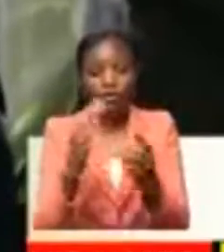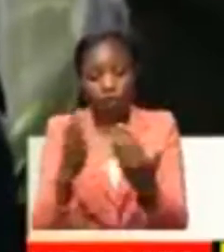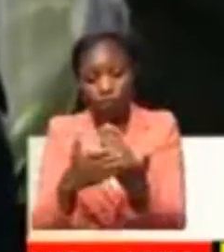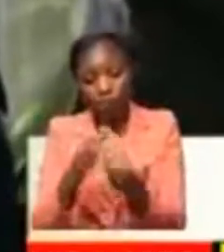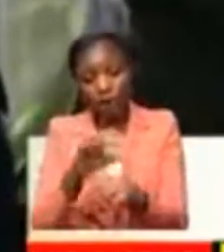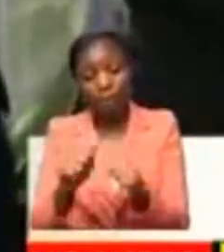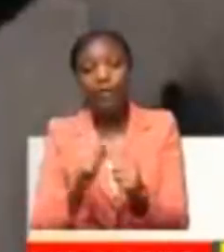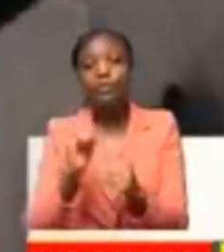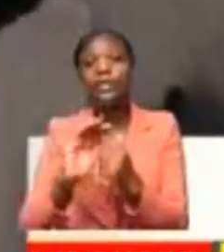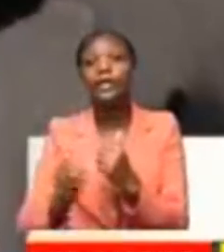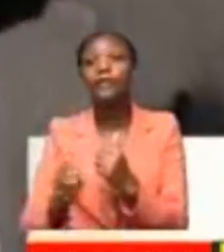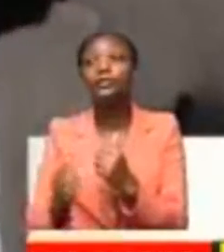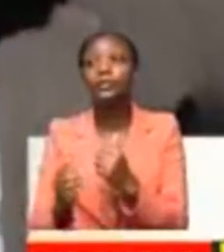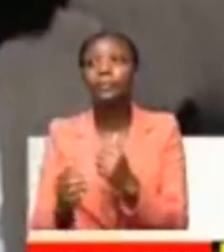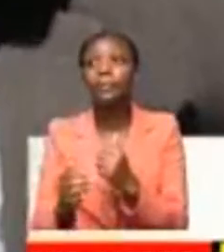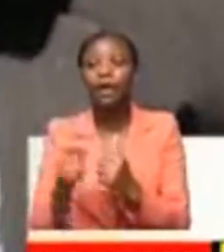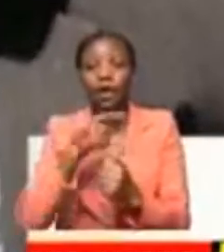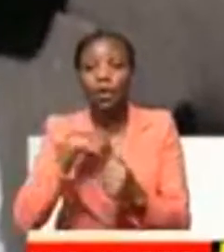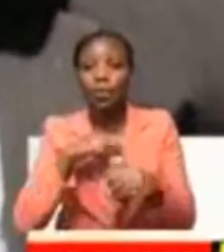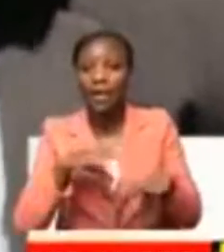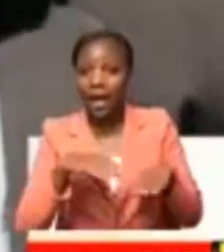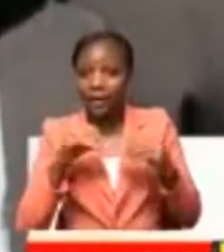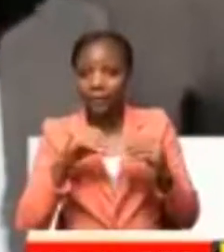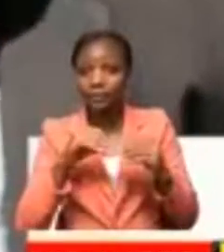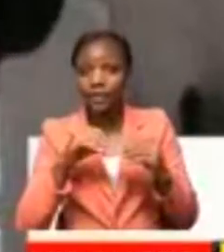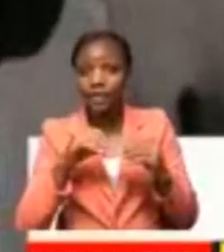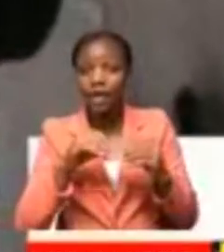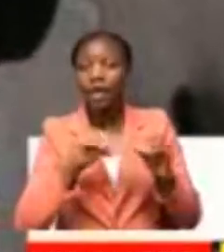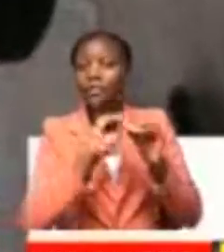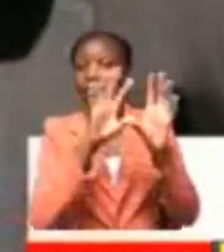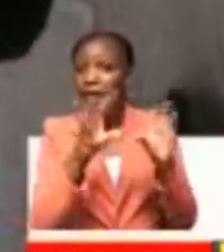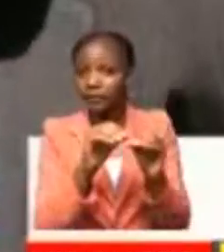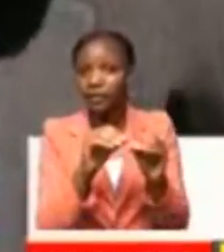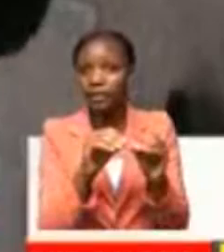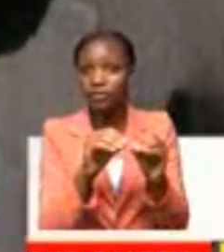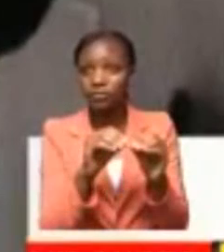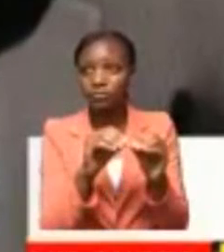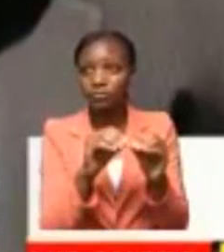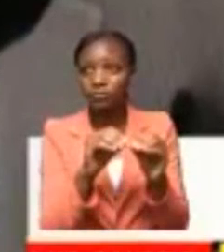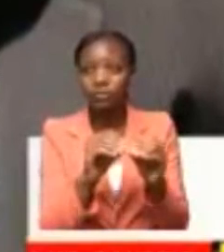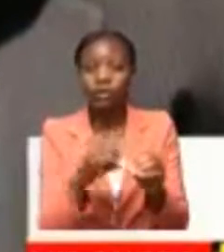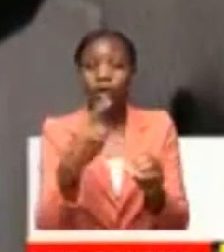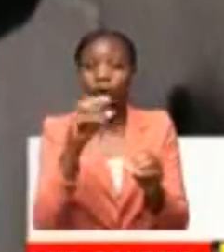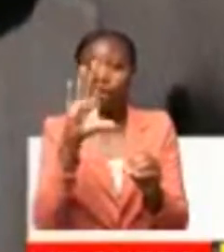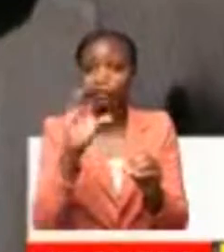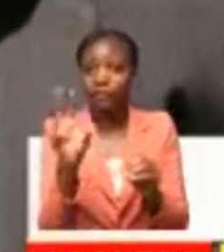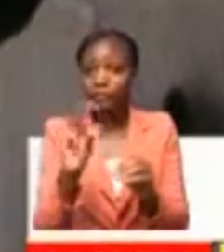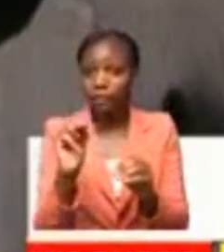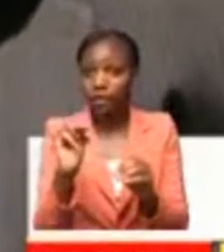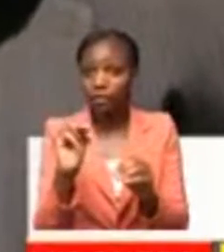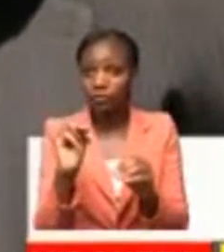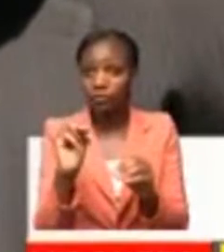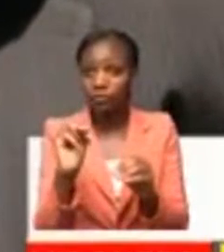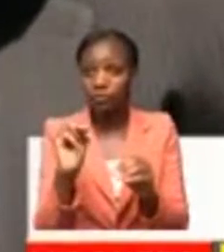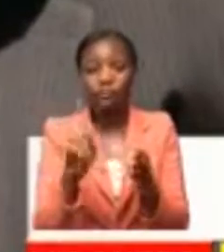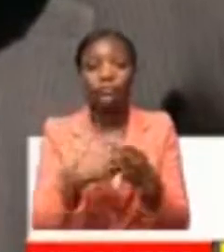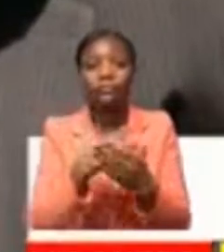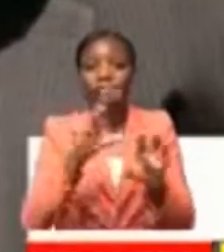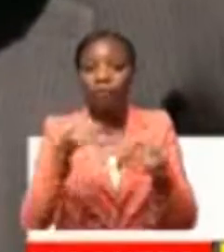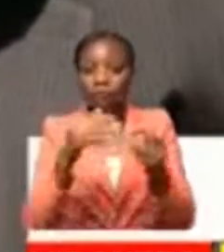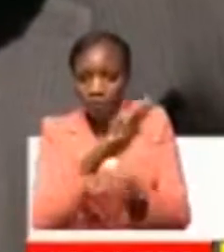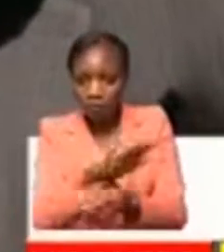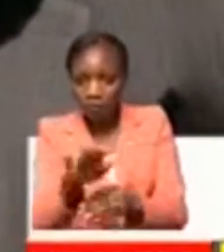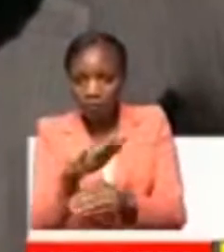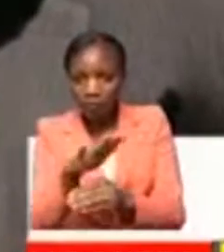la corona. We have approved a budget of fighting COVID to the tune of 150 million which is being forwarded to the assembly for